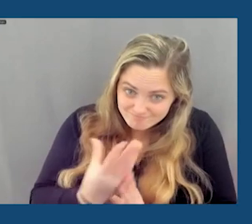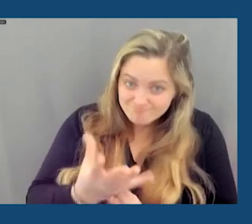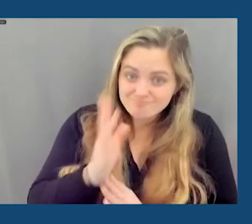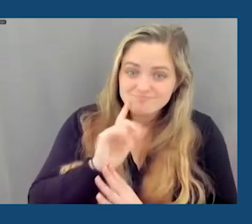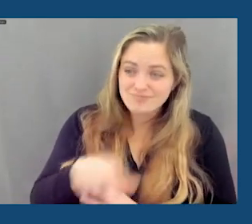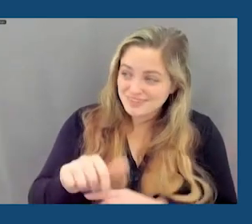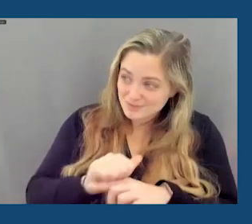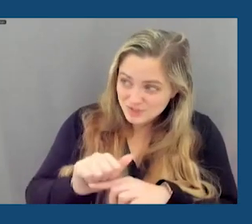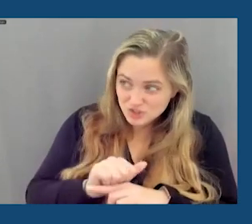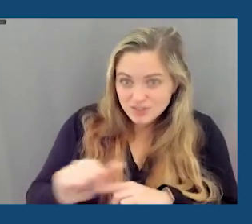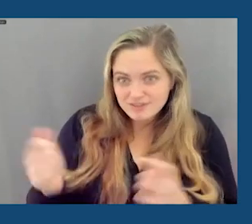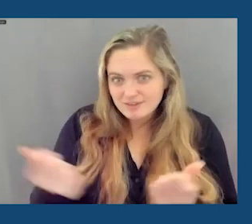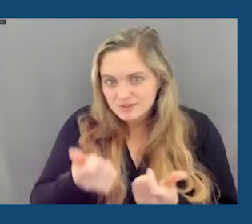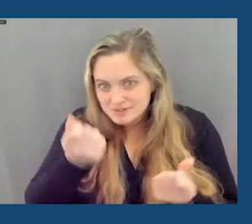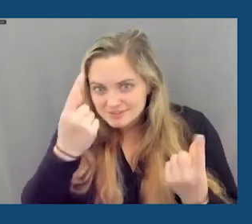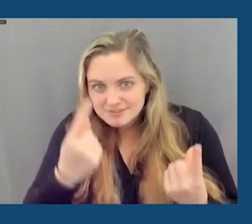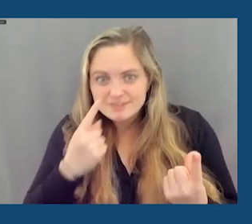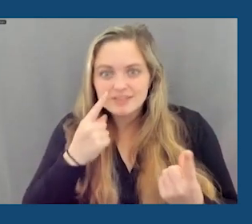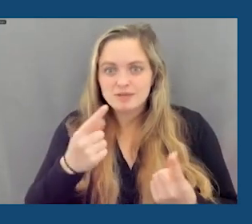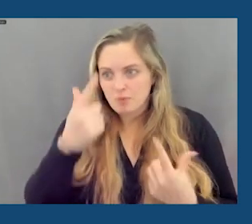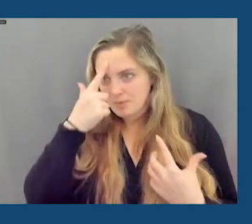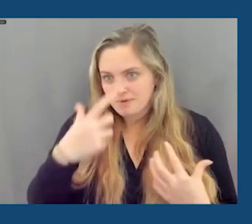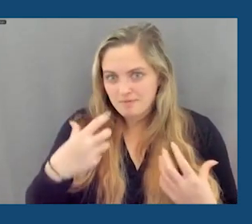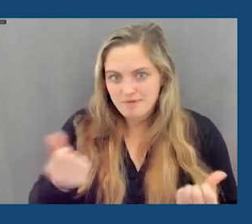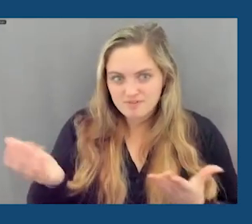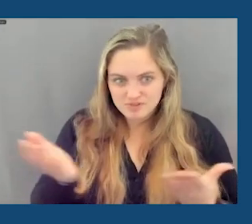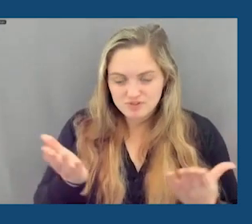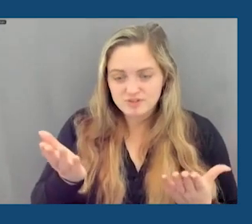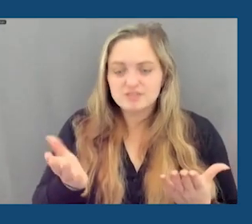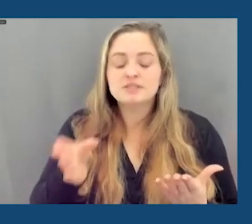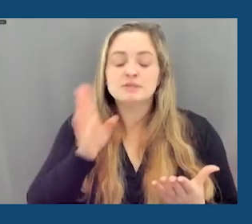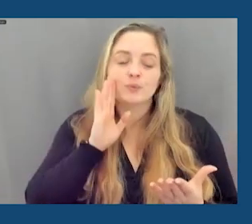the elements of mental health services. Also, I'm going to be